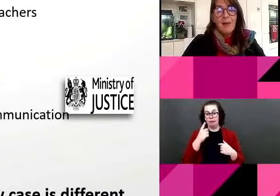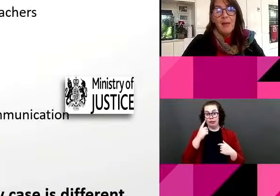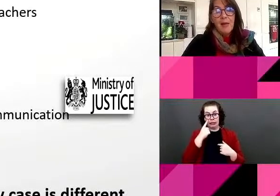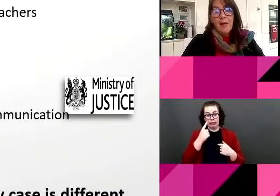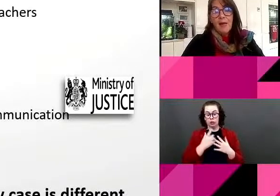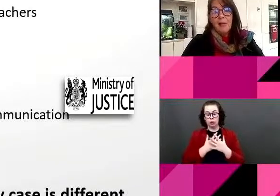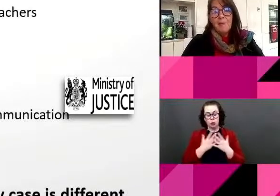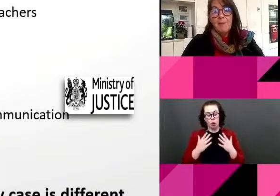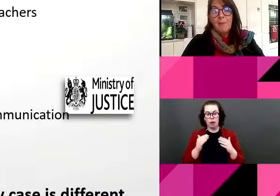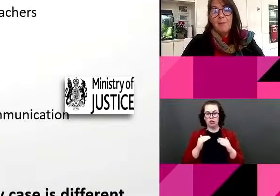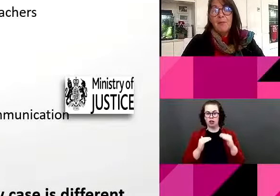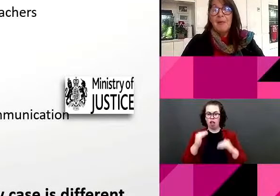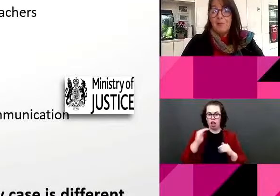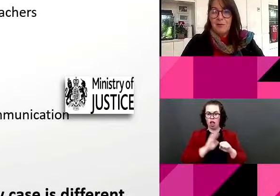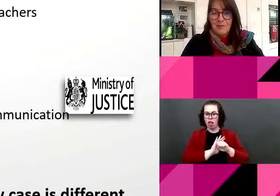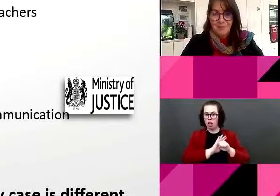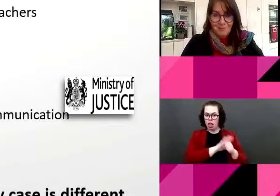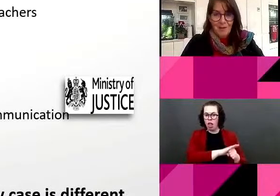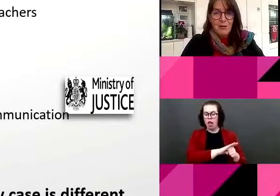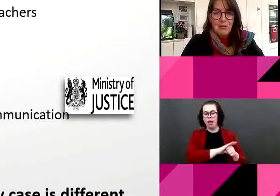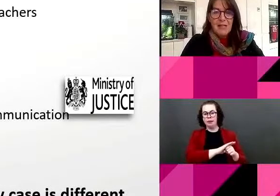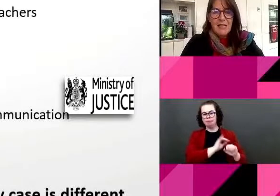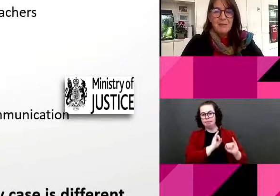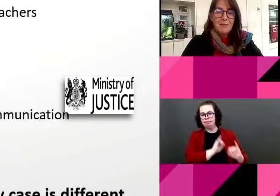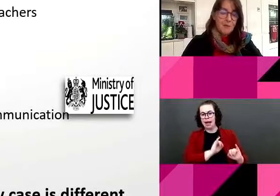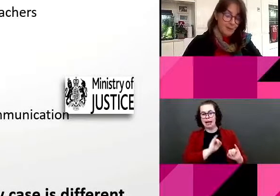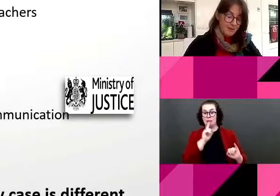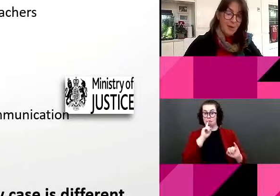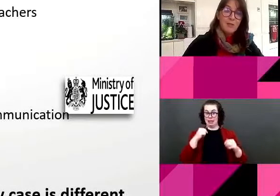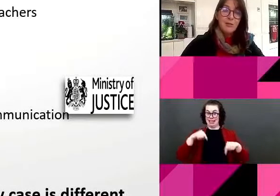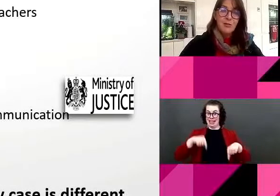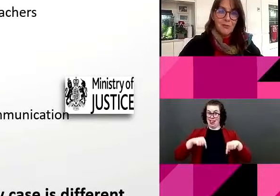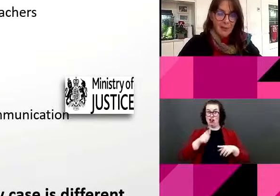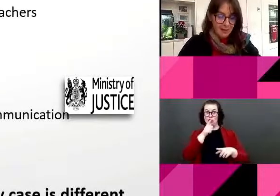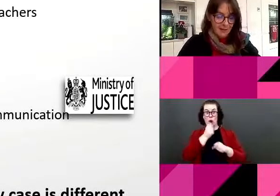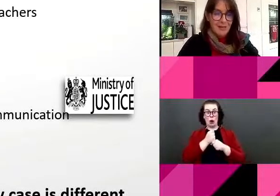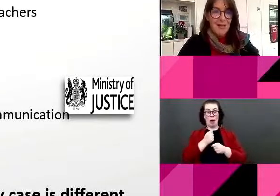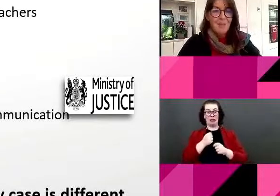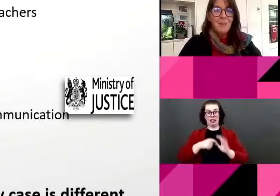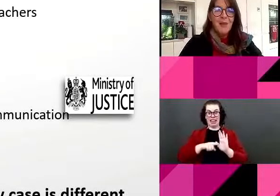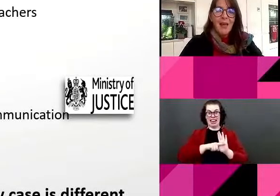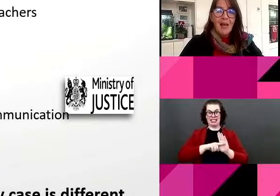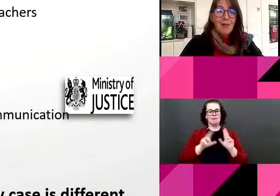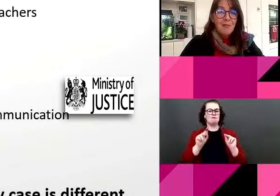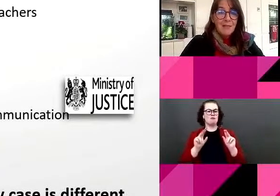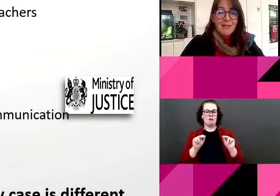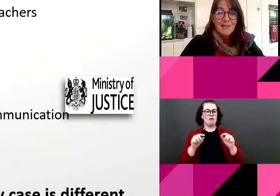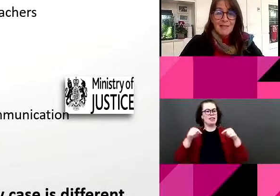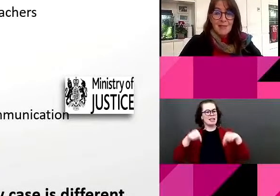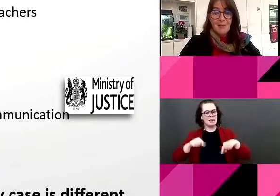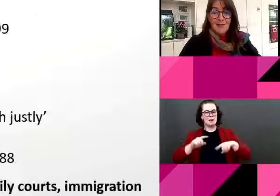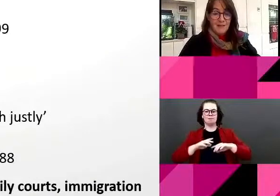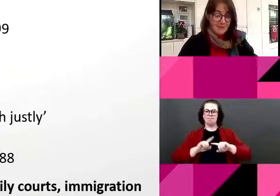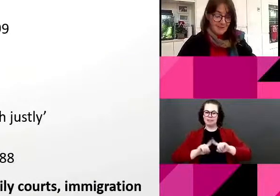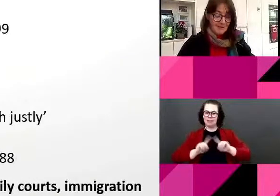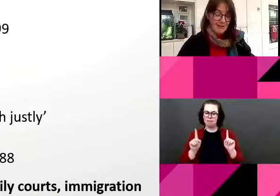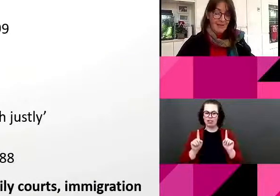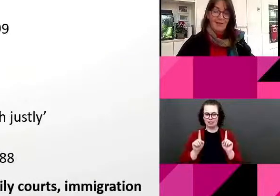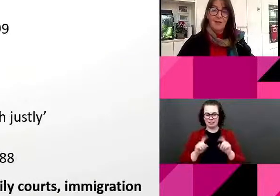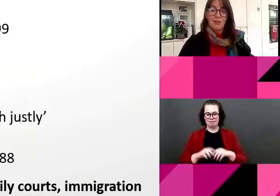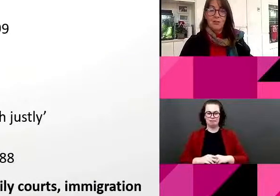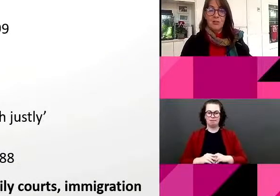witnessed, but I won't. I won't hear. I'm always happy to do any other time. Next slide,